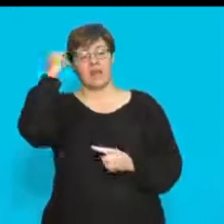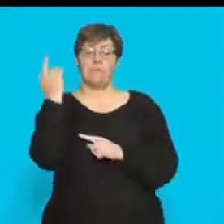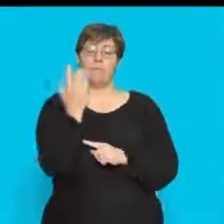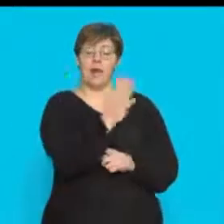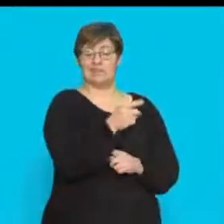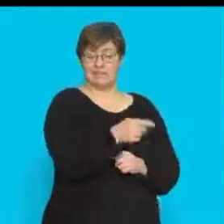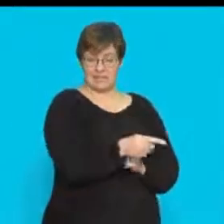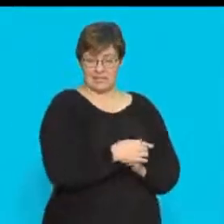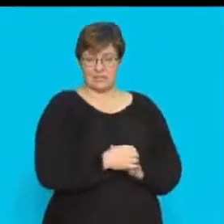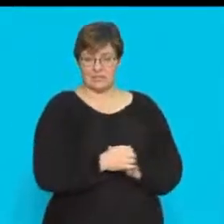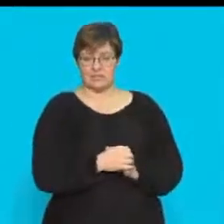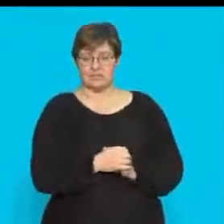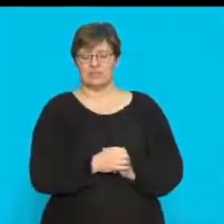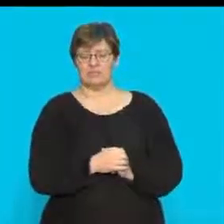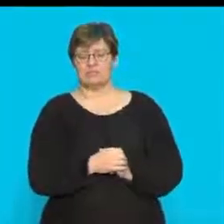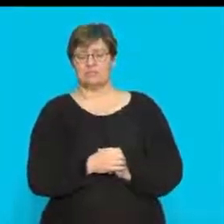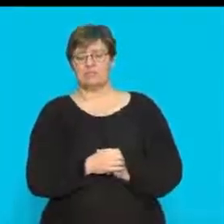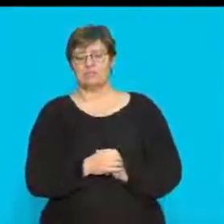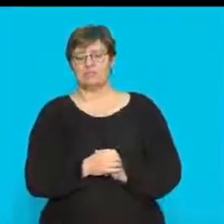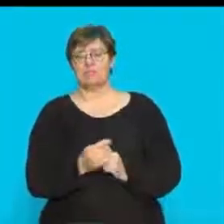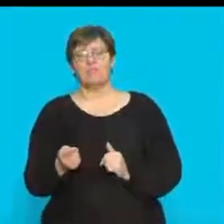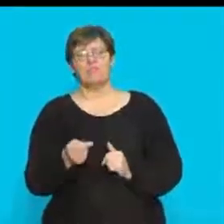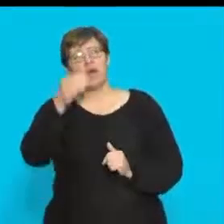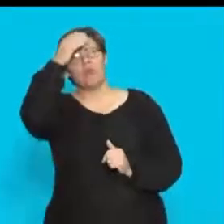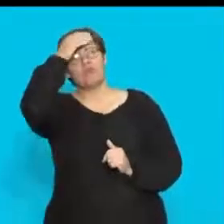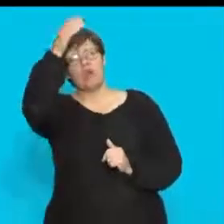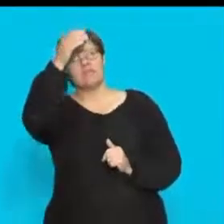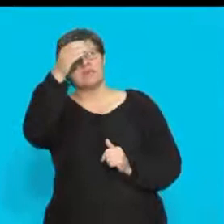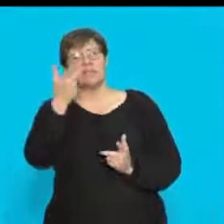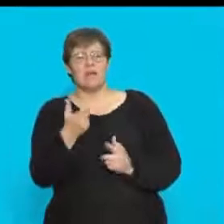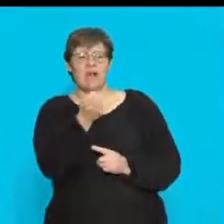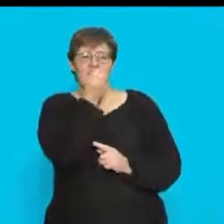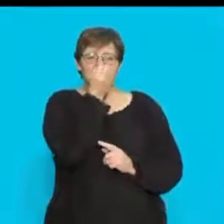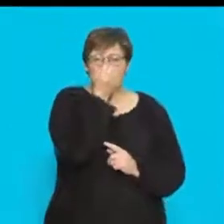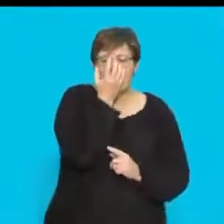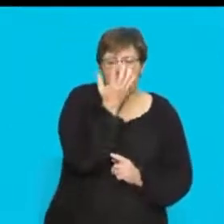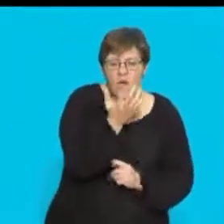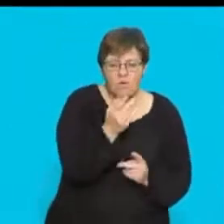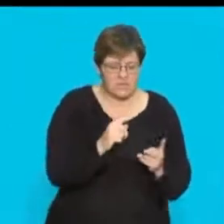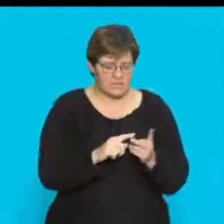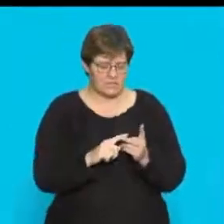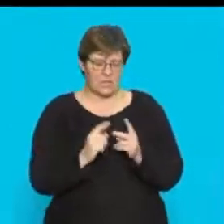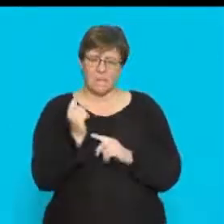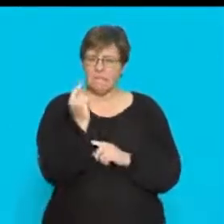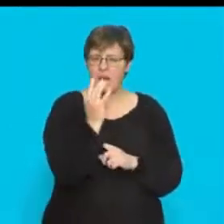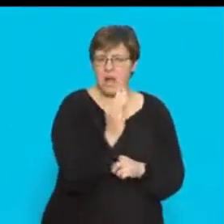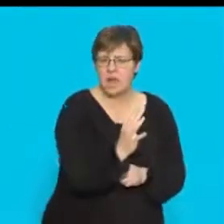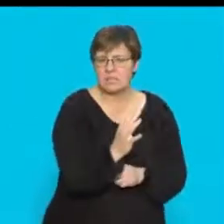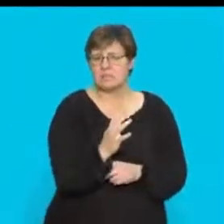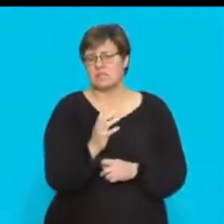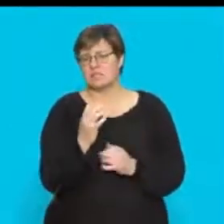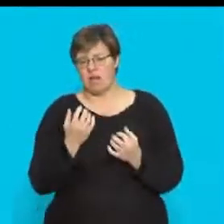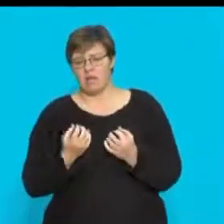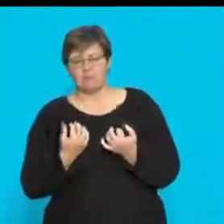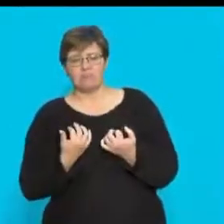When we think of plants, I often think you guys have a concept of flowers,